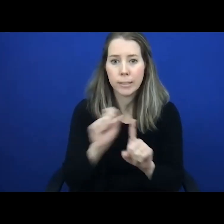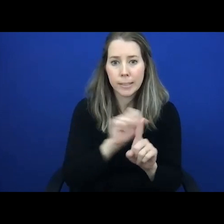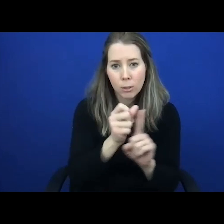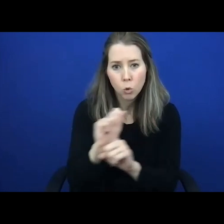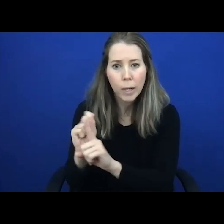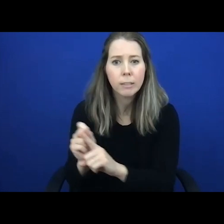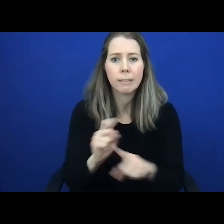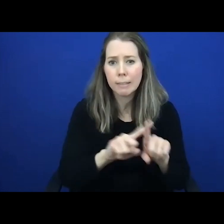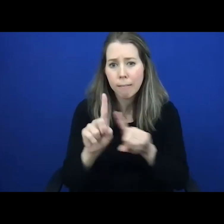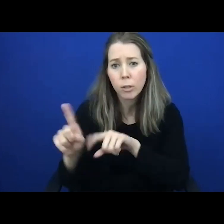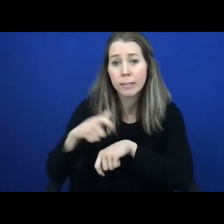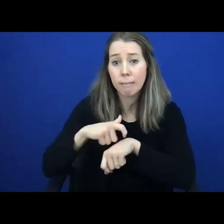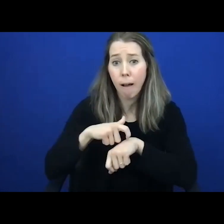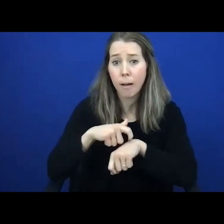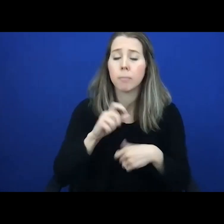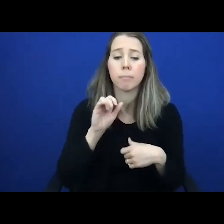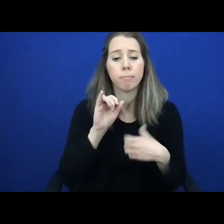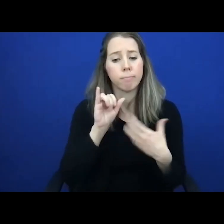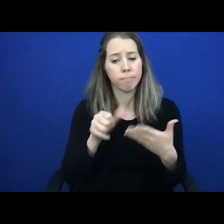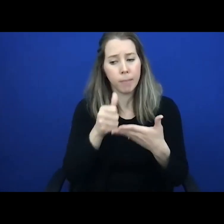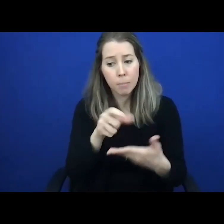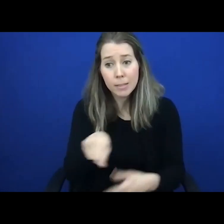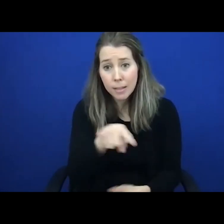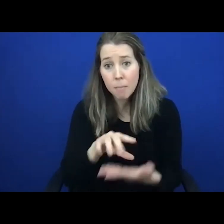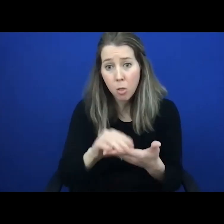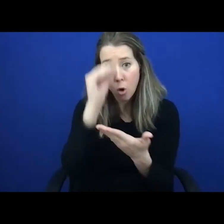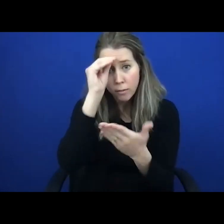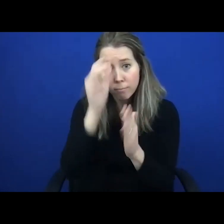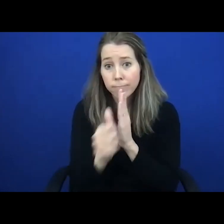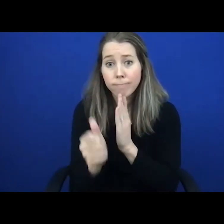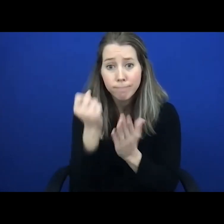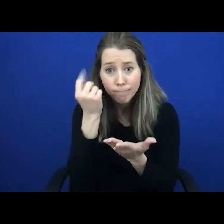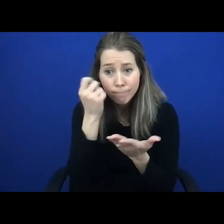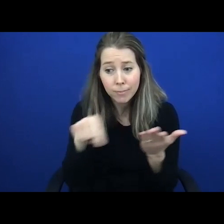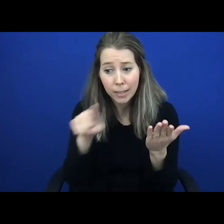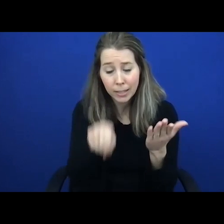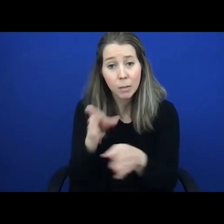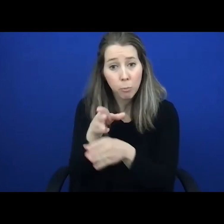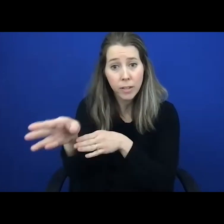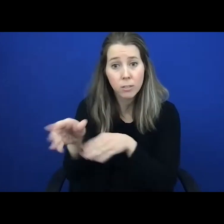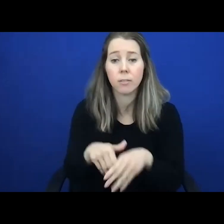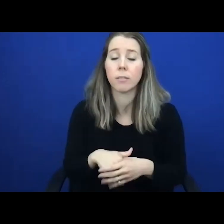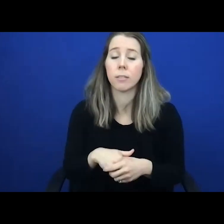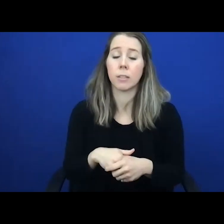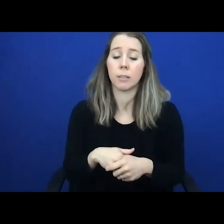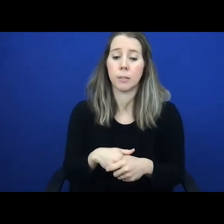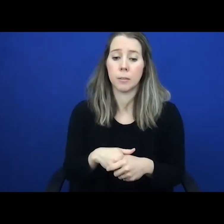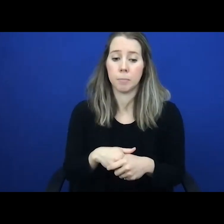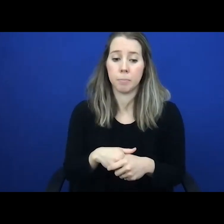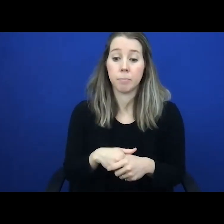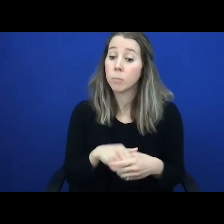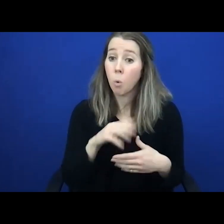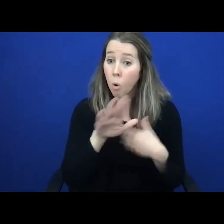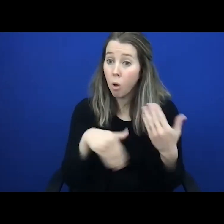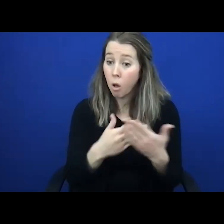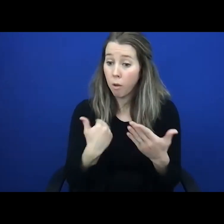times, that's going to help them learn the competencies they need in their profession. So we do that in all of our programs,